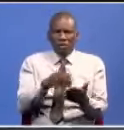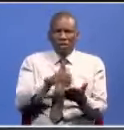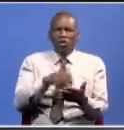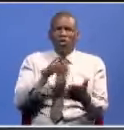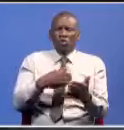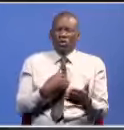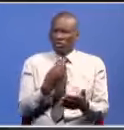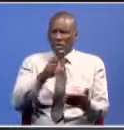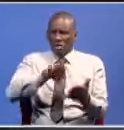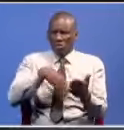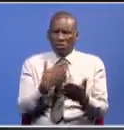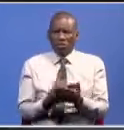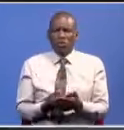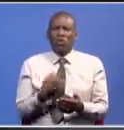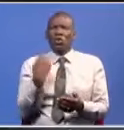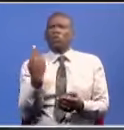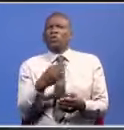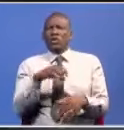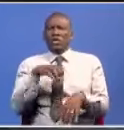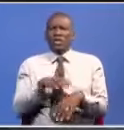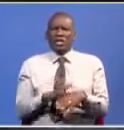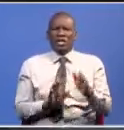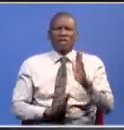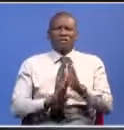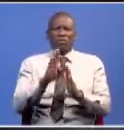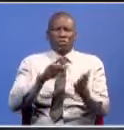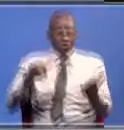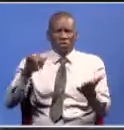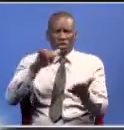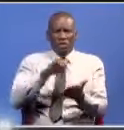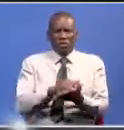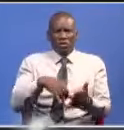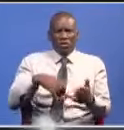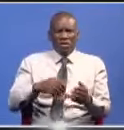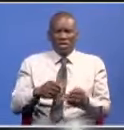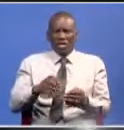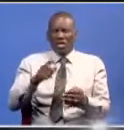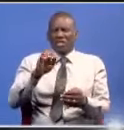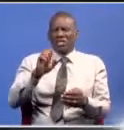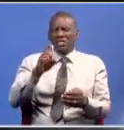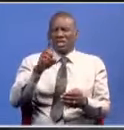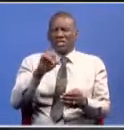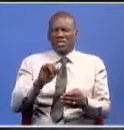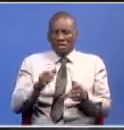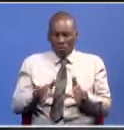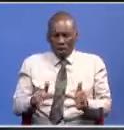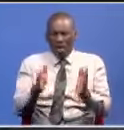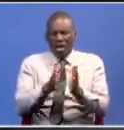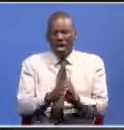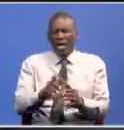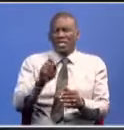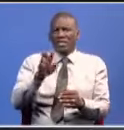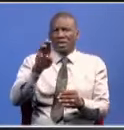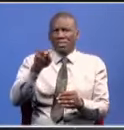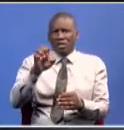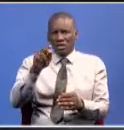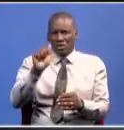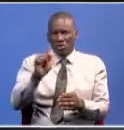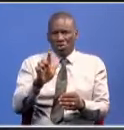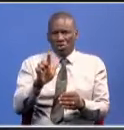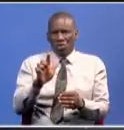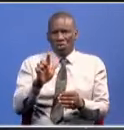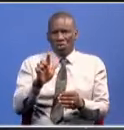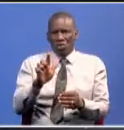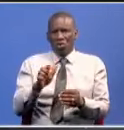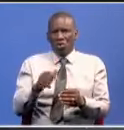of the proposal, we're only going to get development of the airports, taxiways, the terminal building, but we're not going to get a brand new